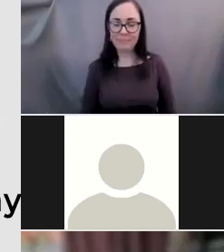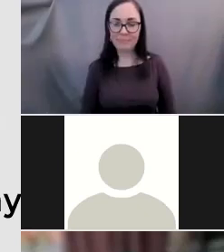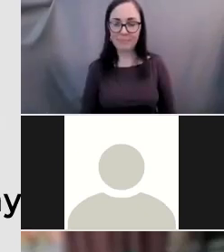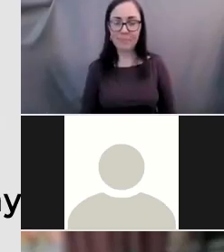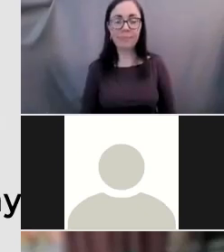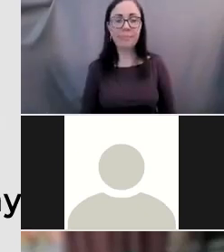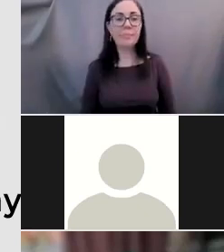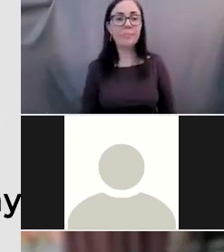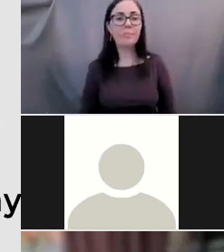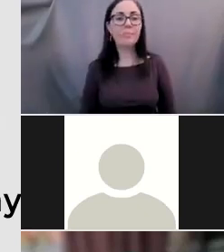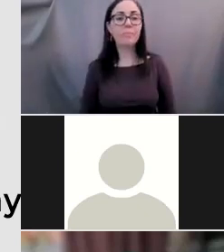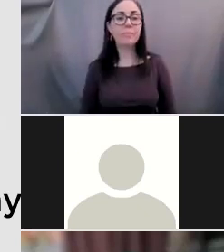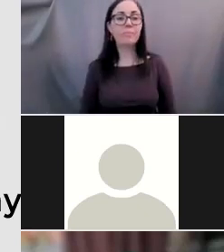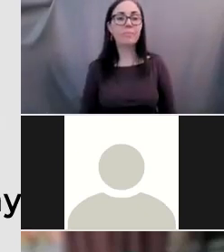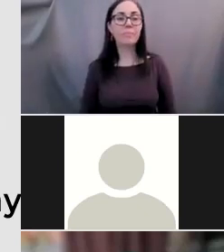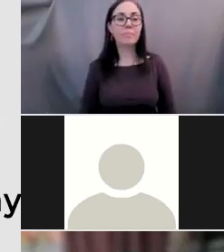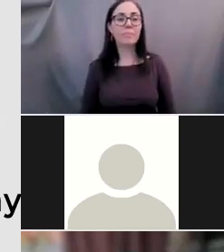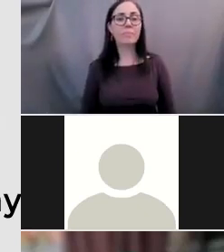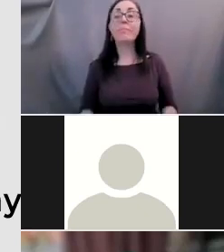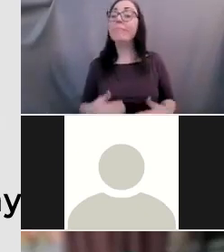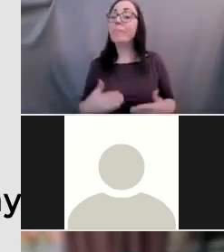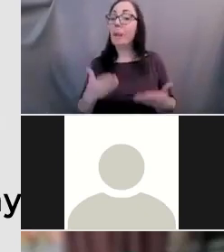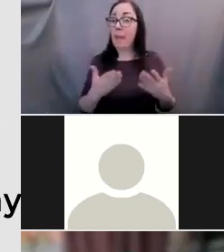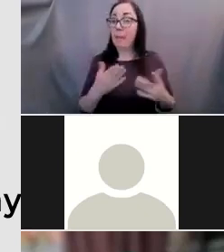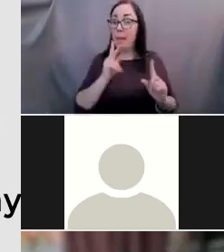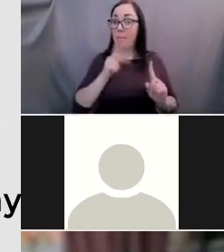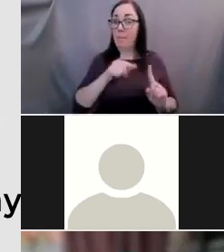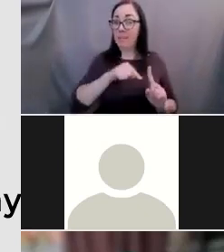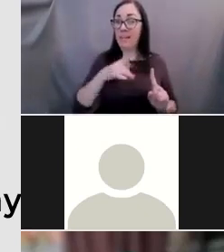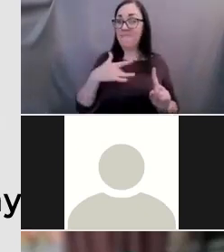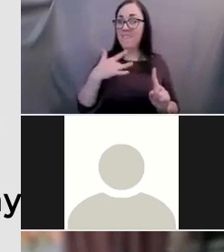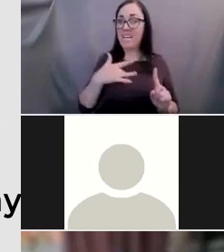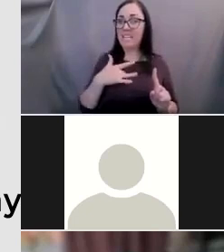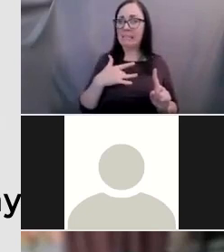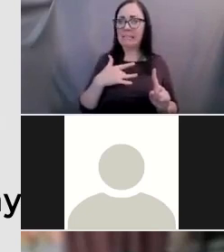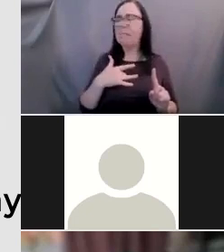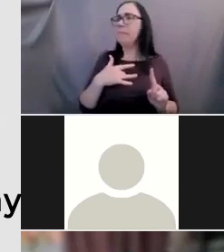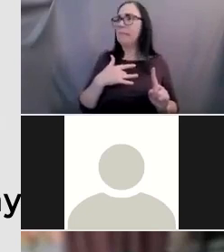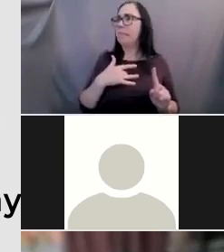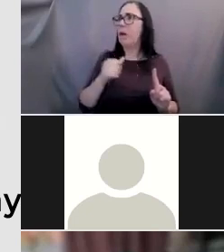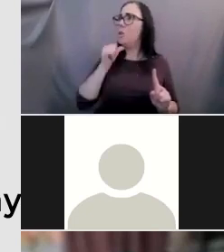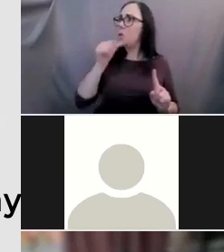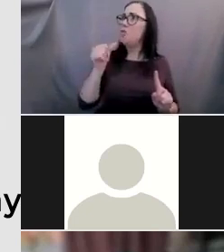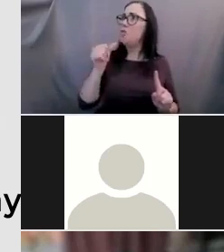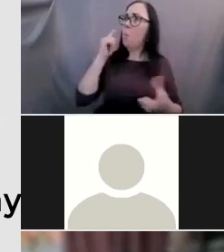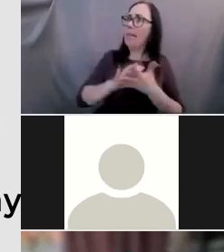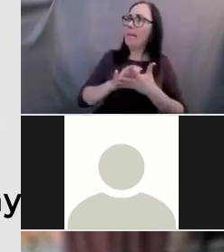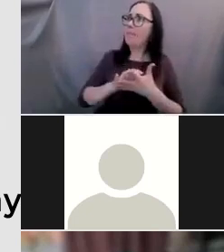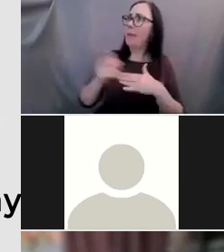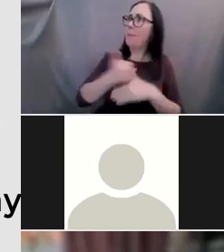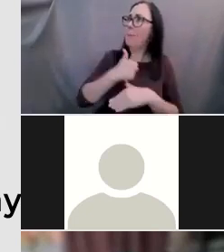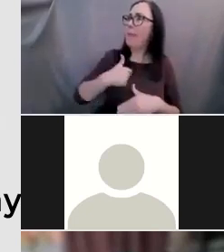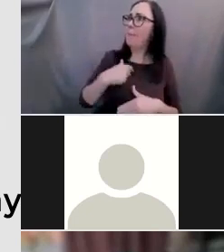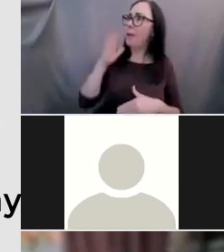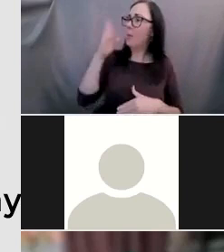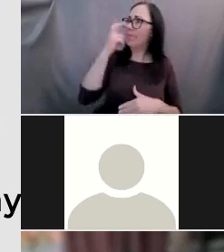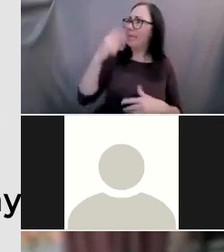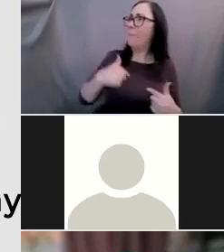People might have a fear of not being believed or being blamed. They may have a fear of